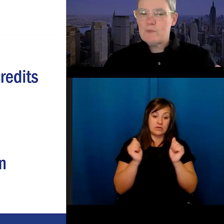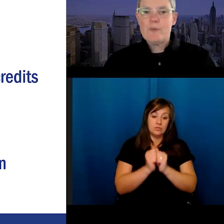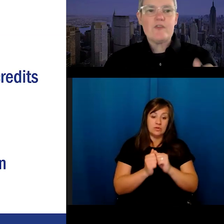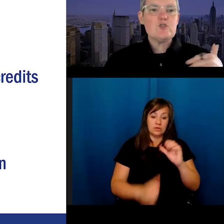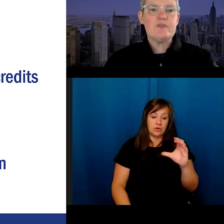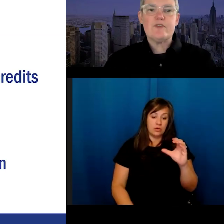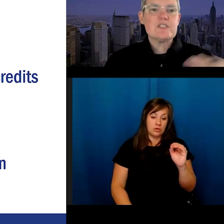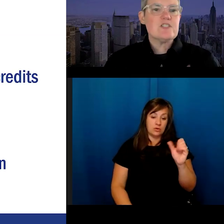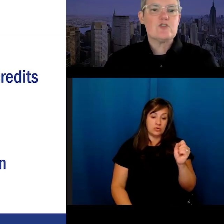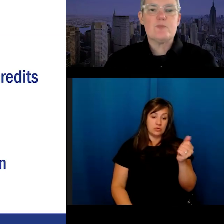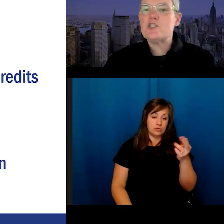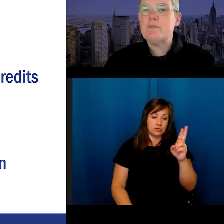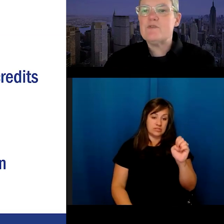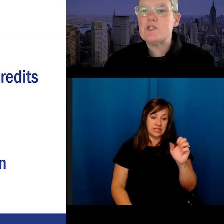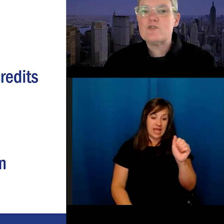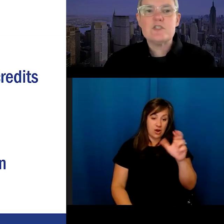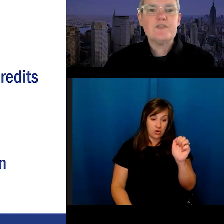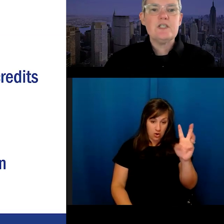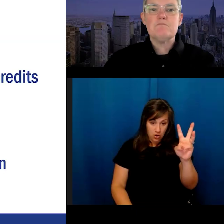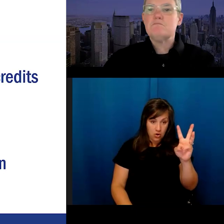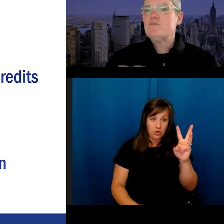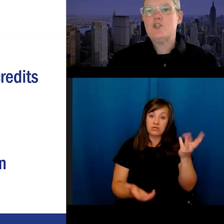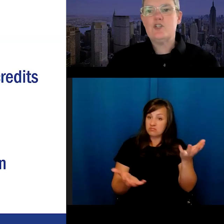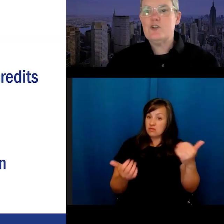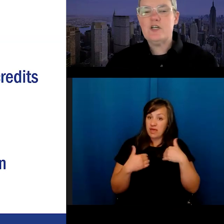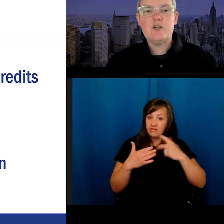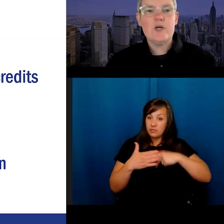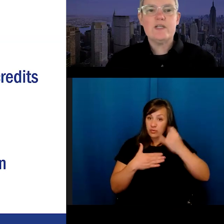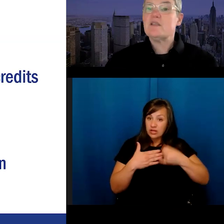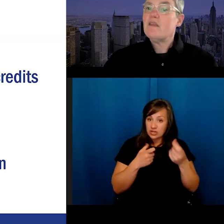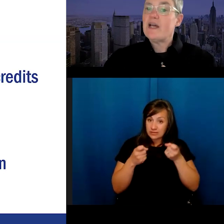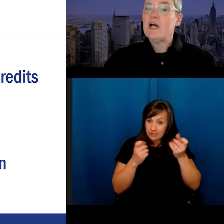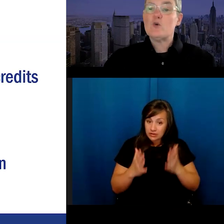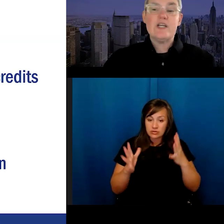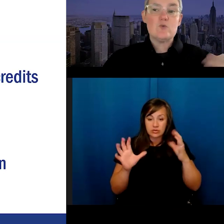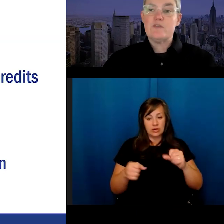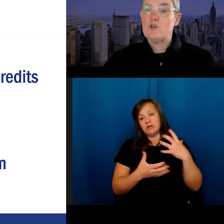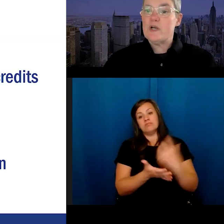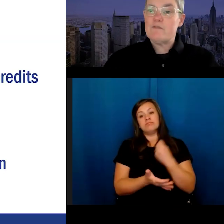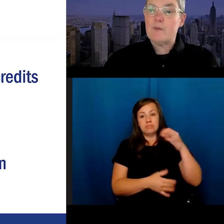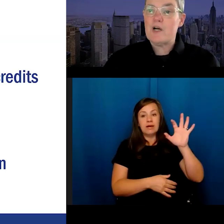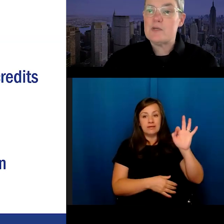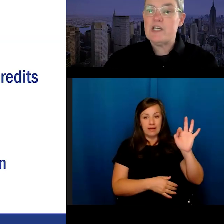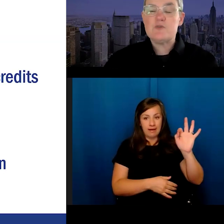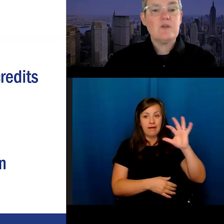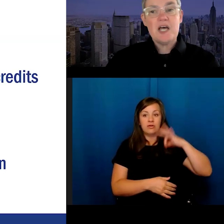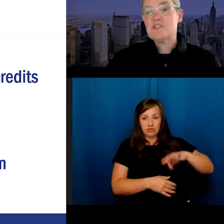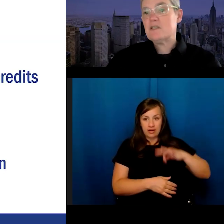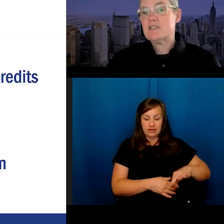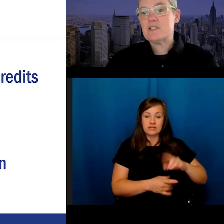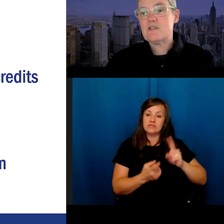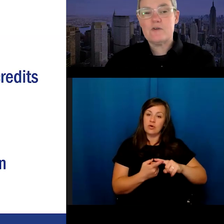Talk a little bit more about those, but for instance, there's a project management certificate. You can earn 9 credits. That 9 credits will give you credit for our project